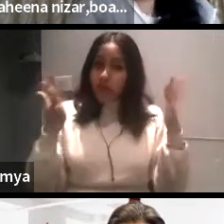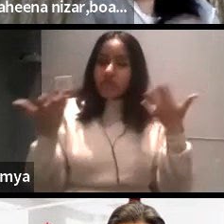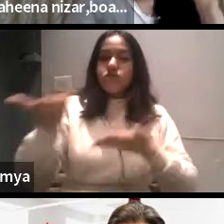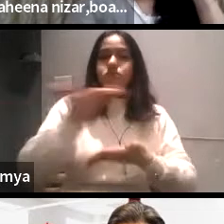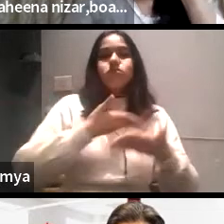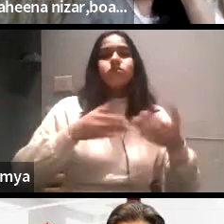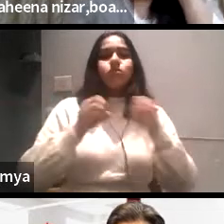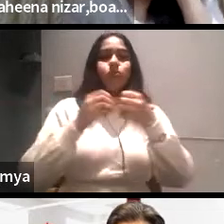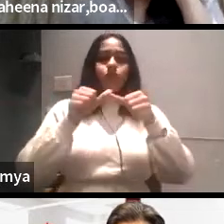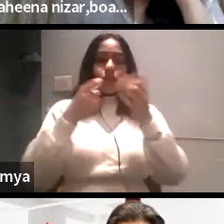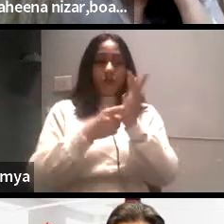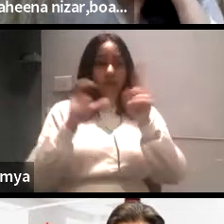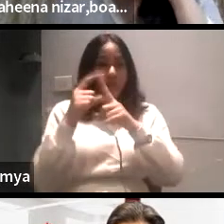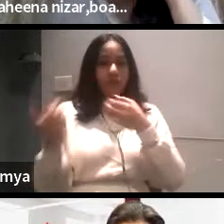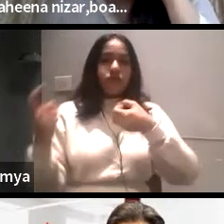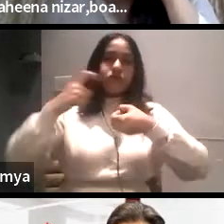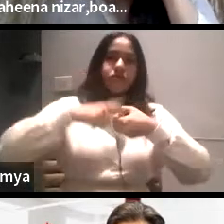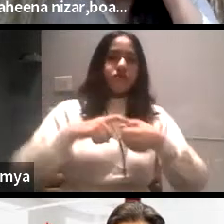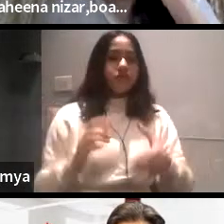board.